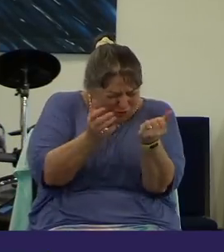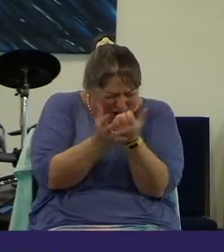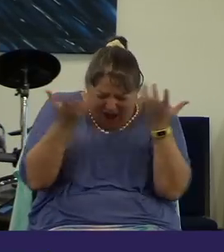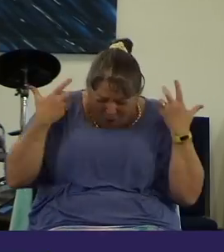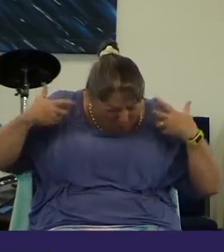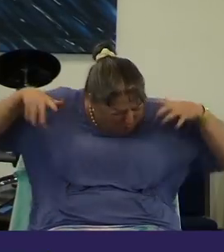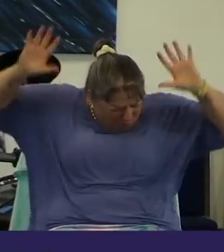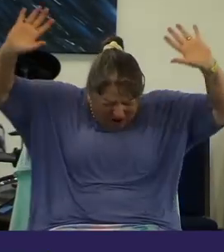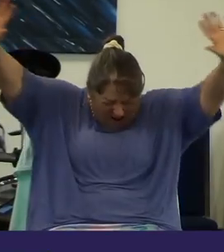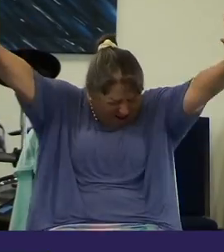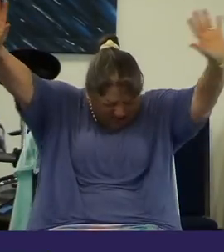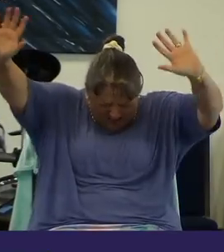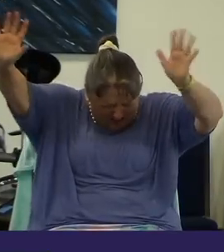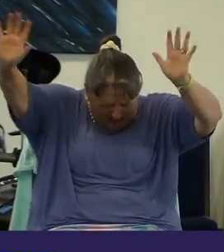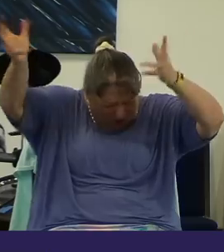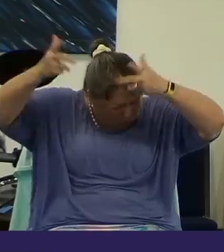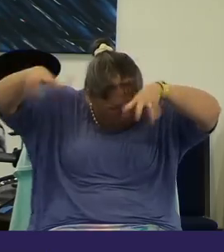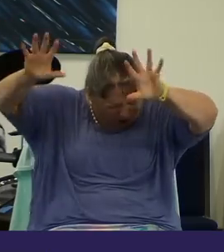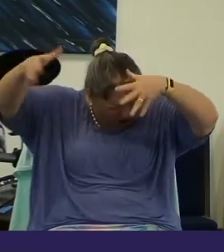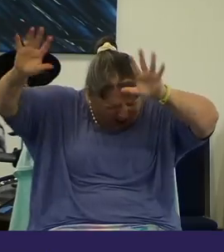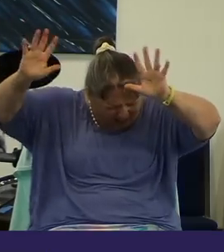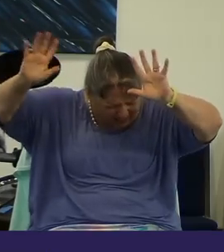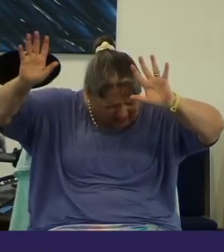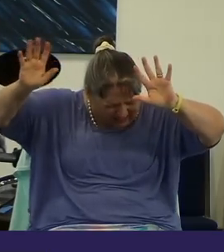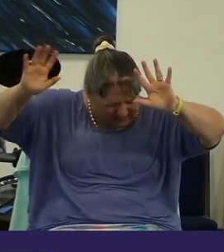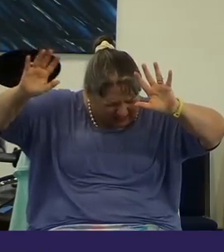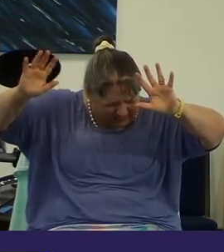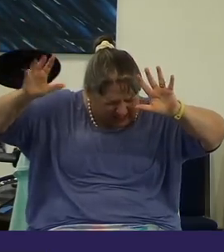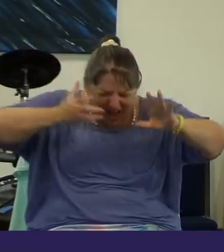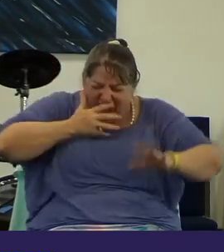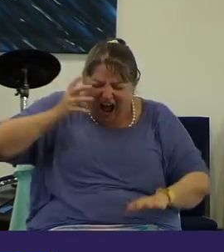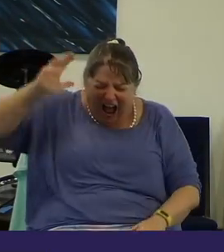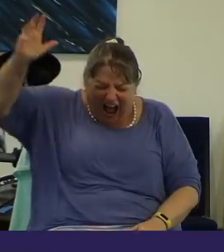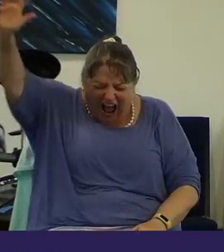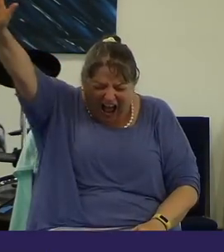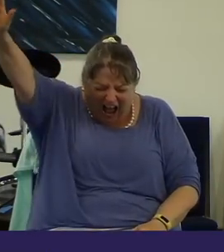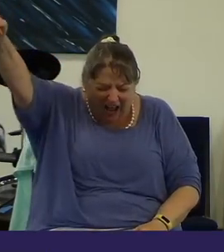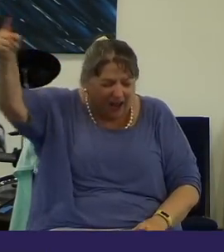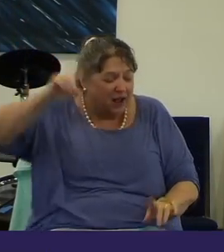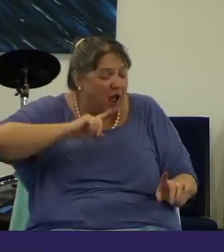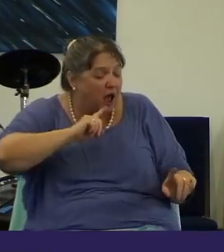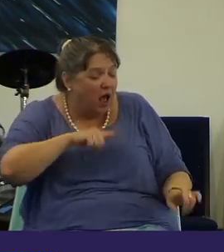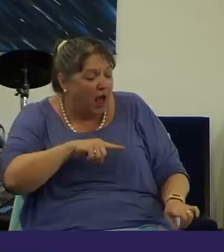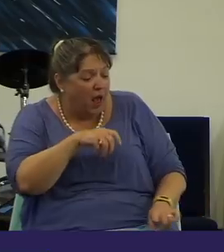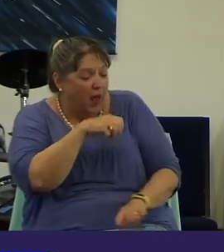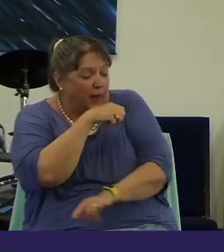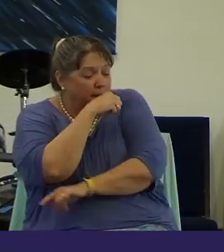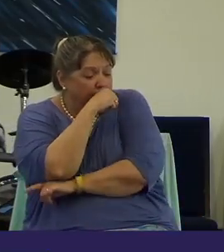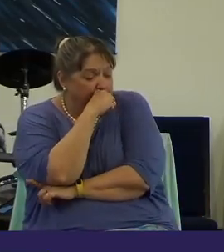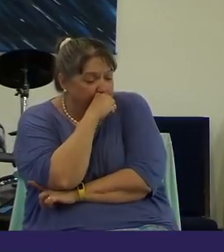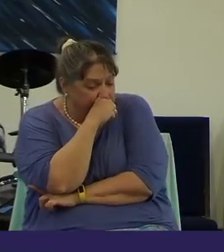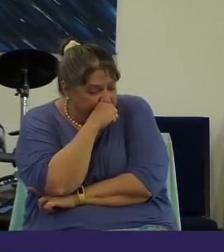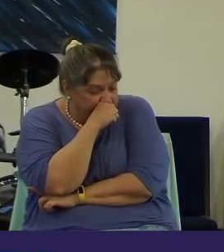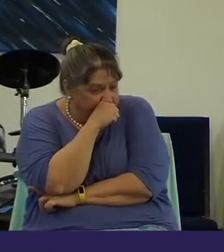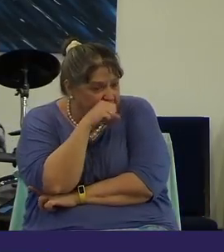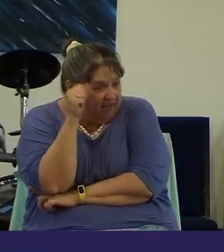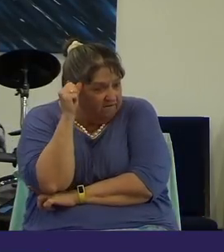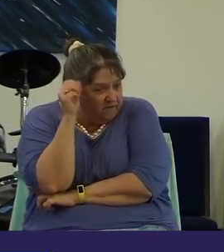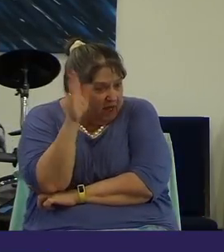me? And he cried out to God, and there was no voice whatsoever. He didn't hear from God the